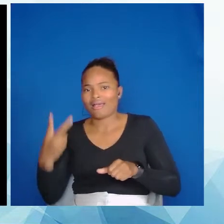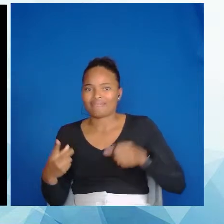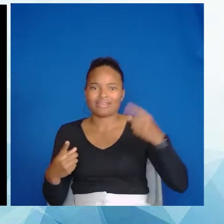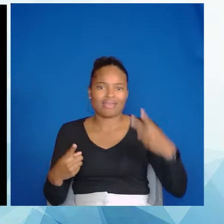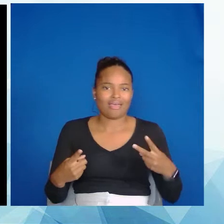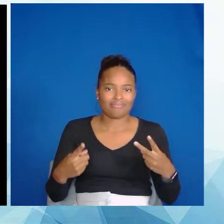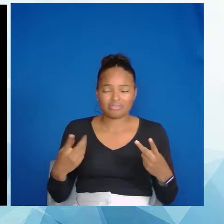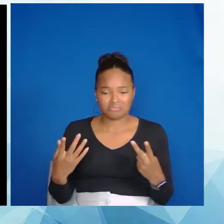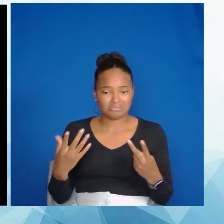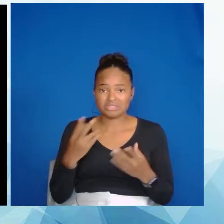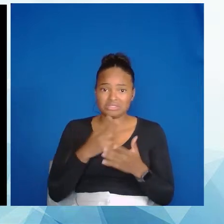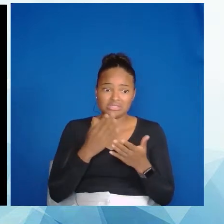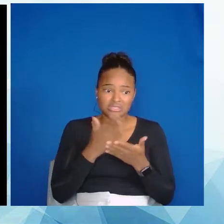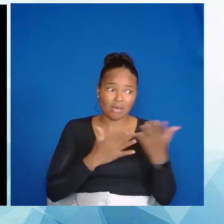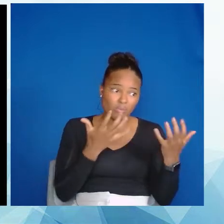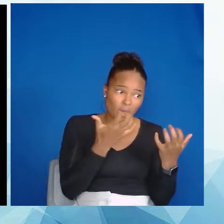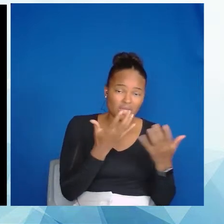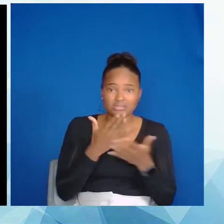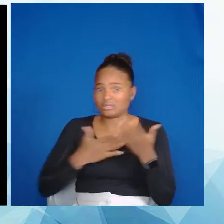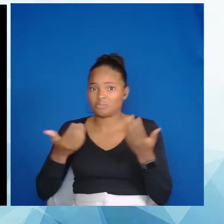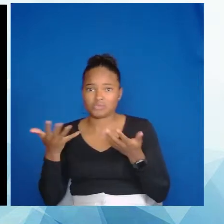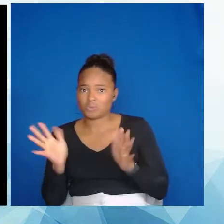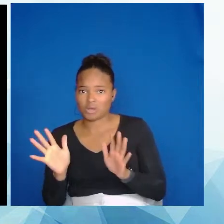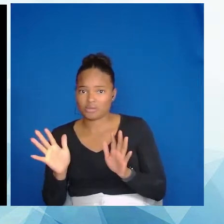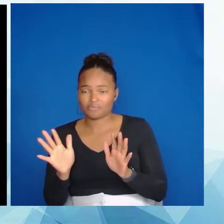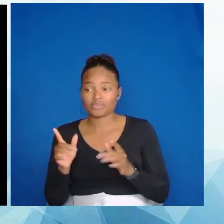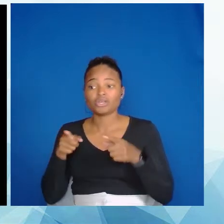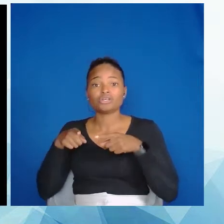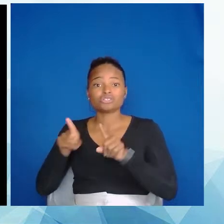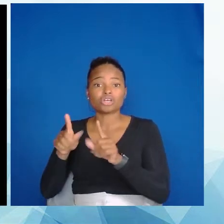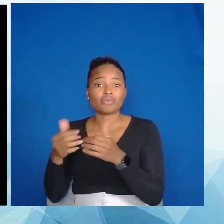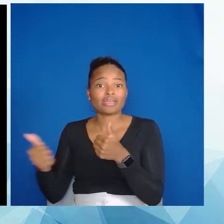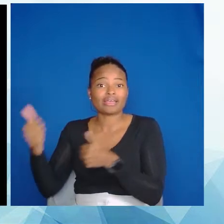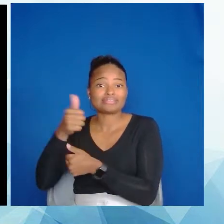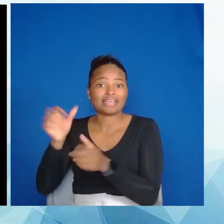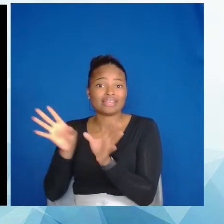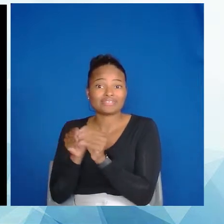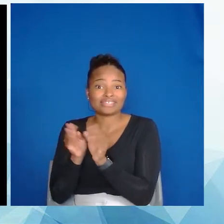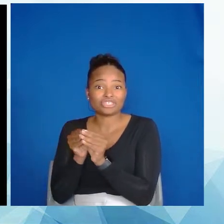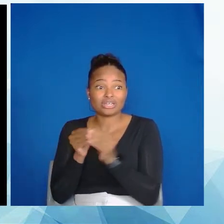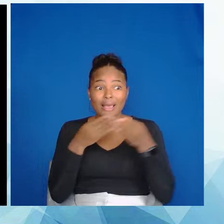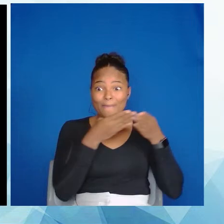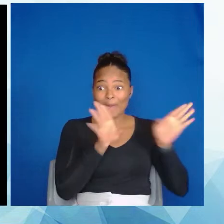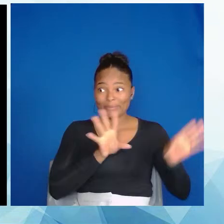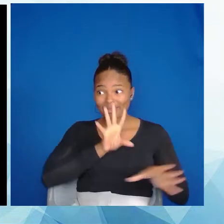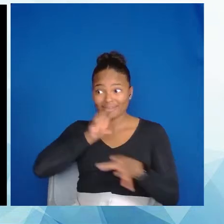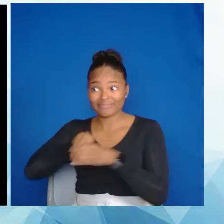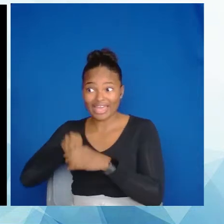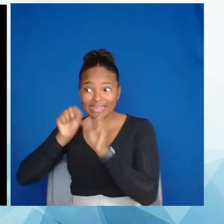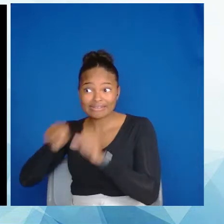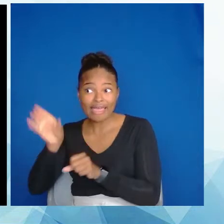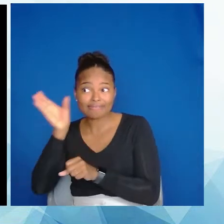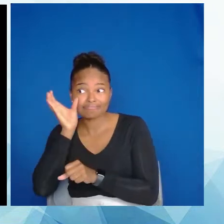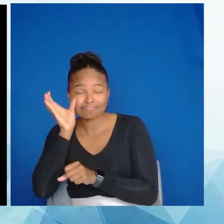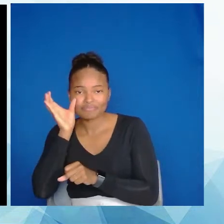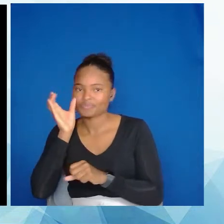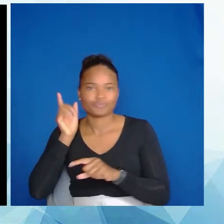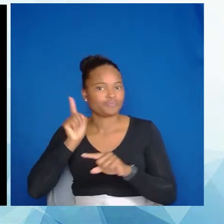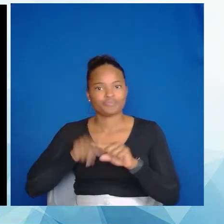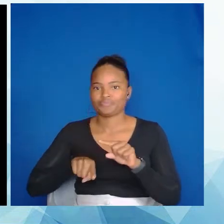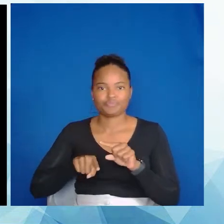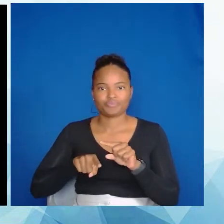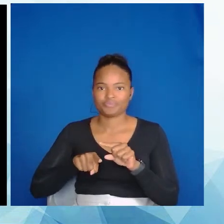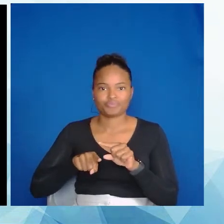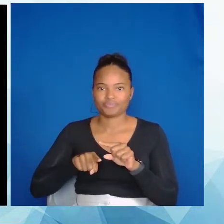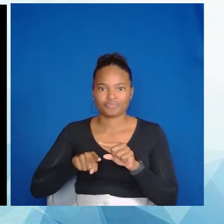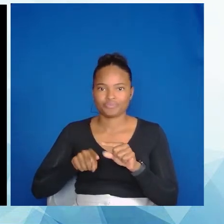executive session. In executive session, the public is not invited. They cannot listen. They are